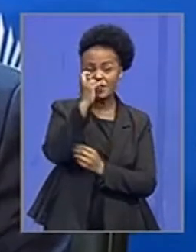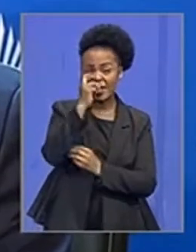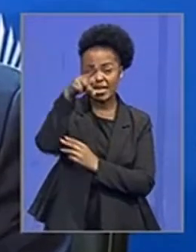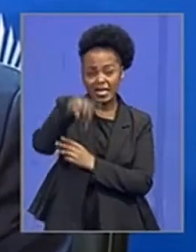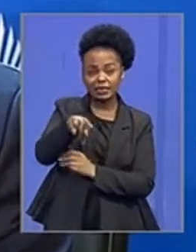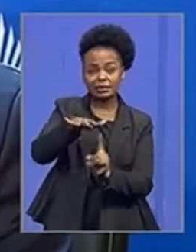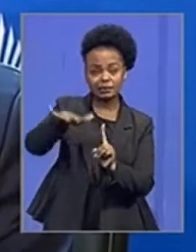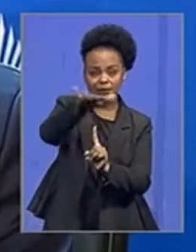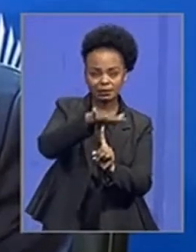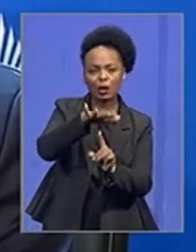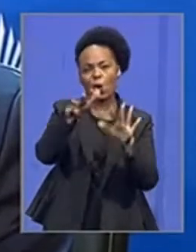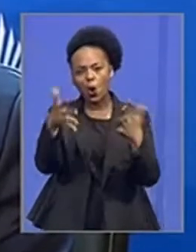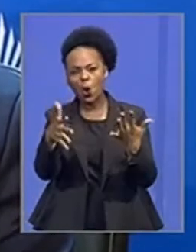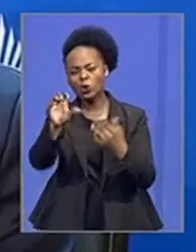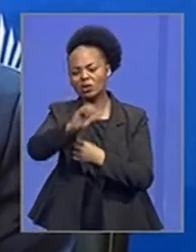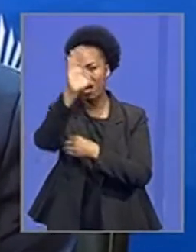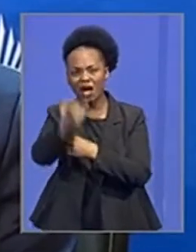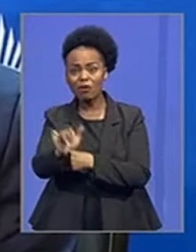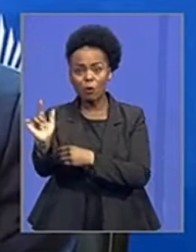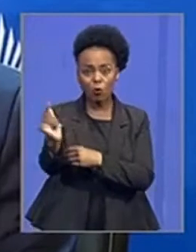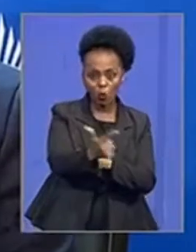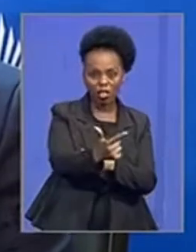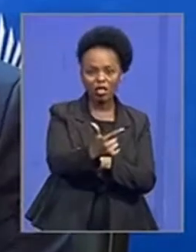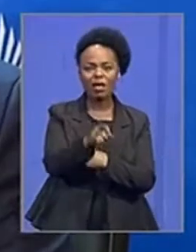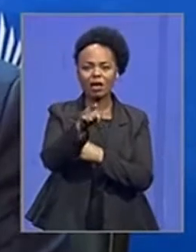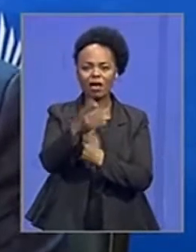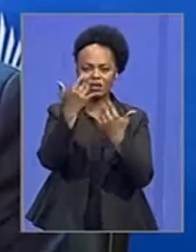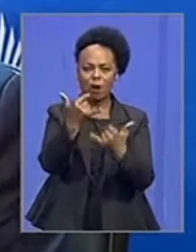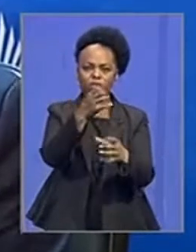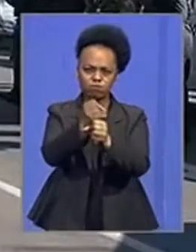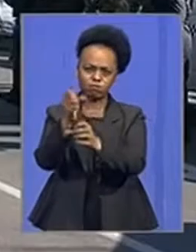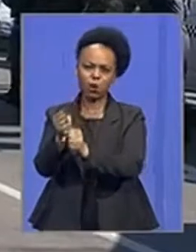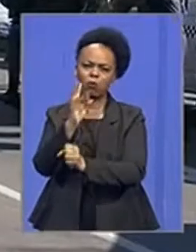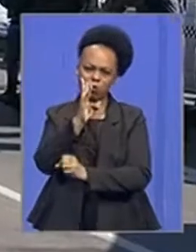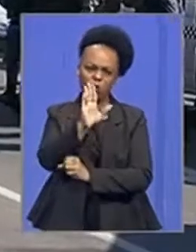anywhere else in the country won't go unpunished.